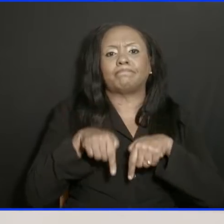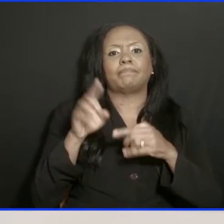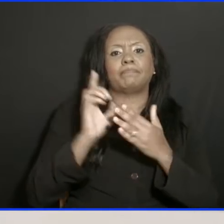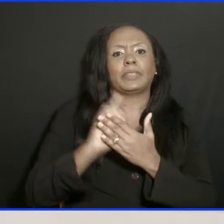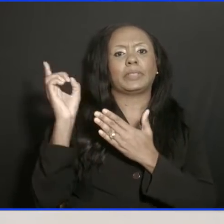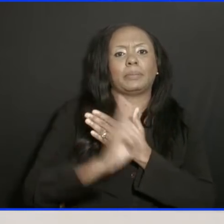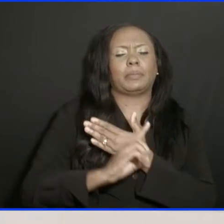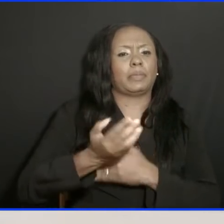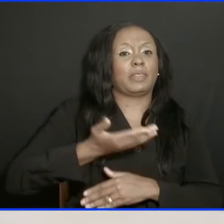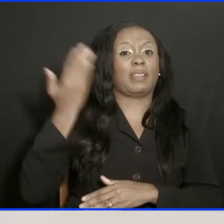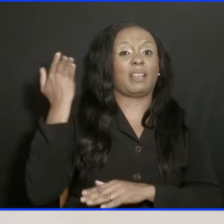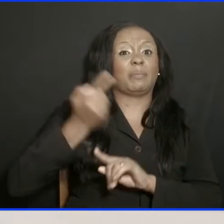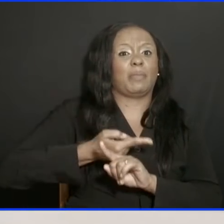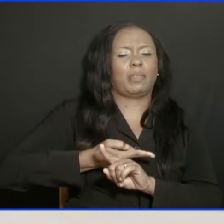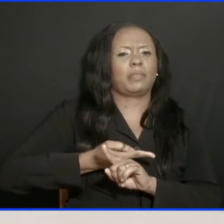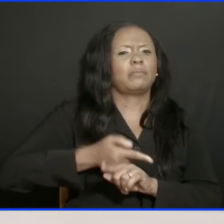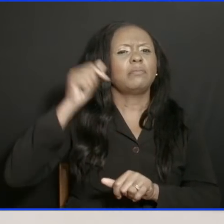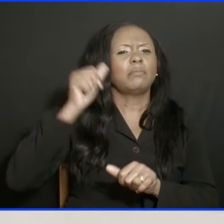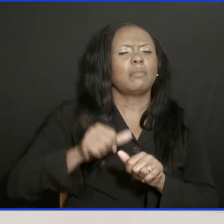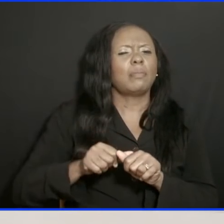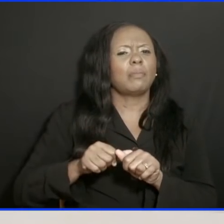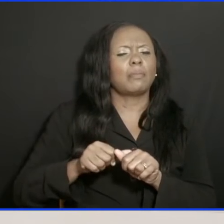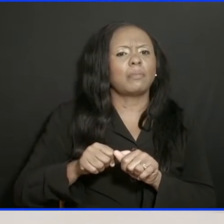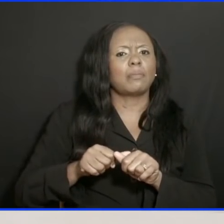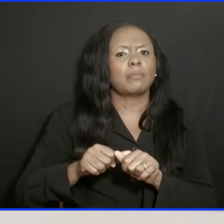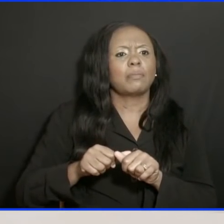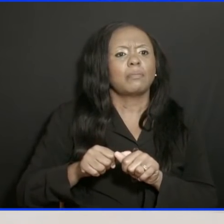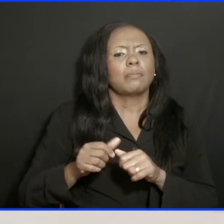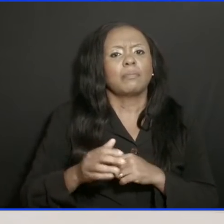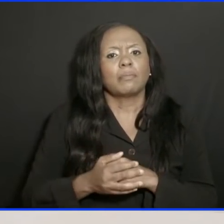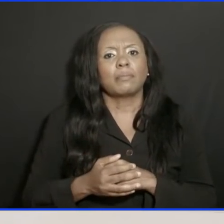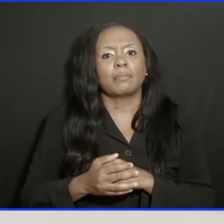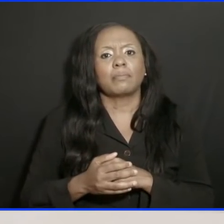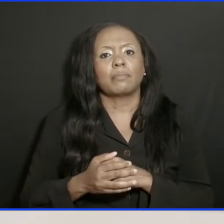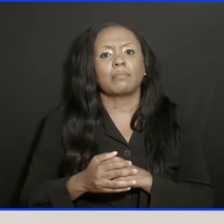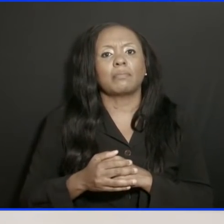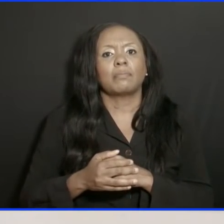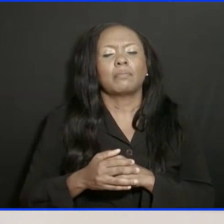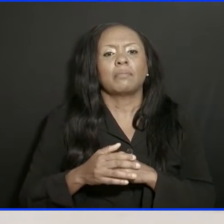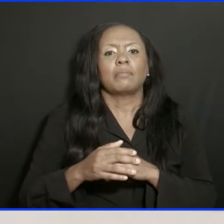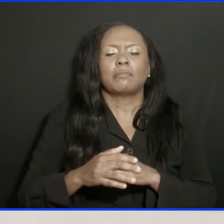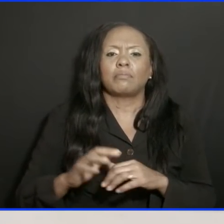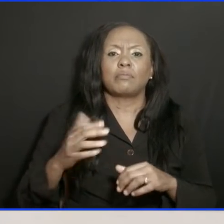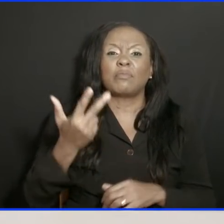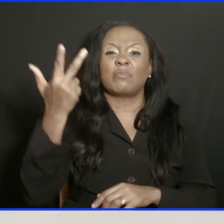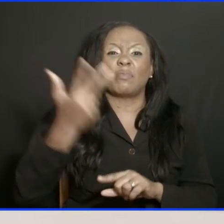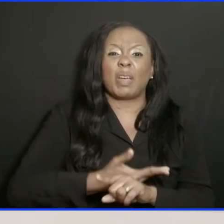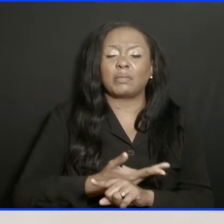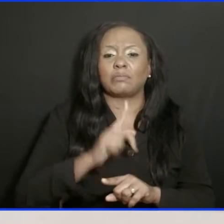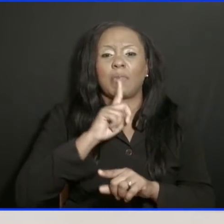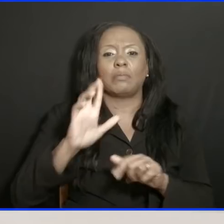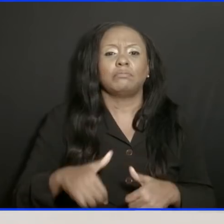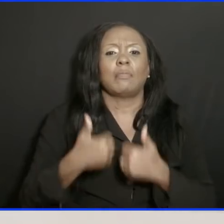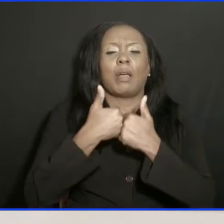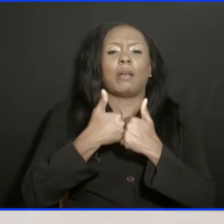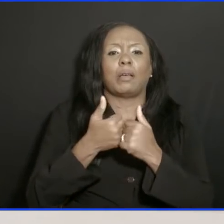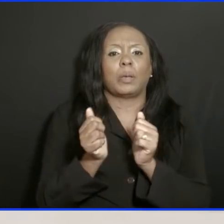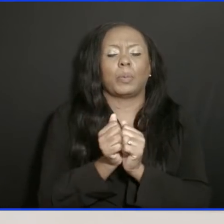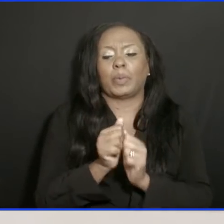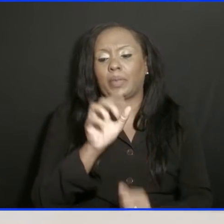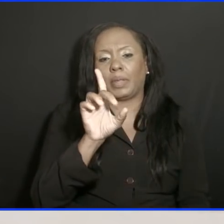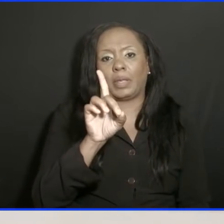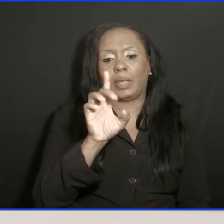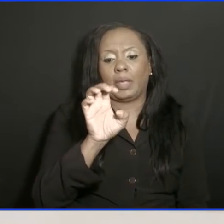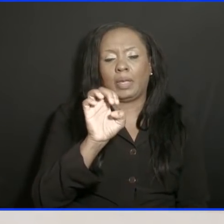doing so because you would recall that we had a very challenging 3-month period when we were fighting Delta. It